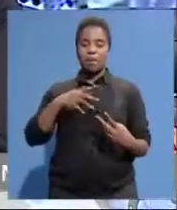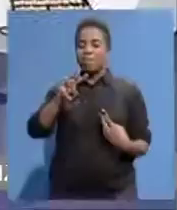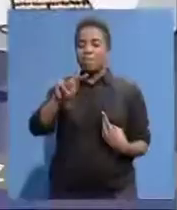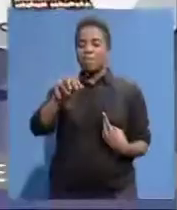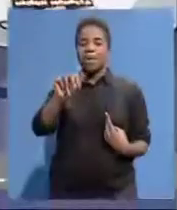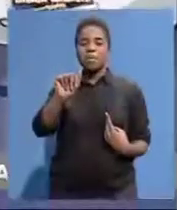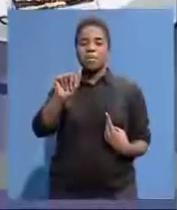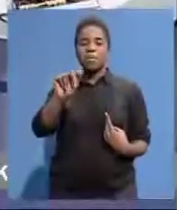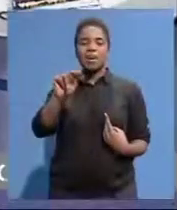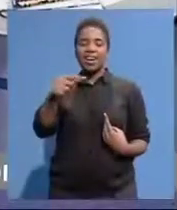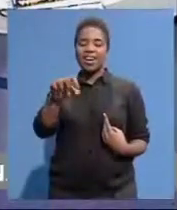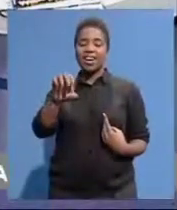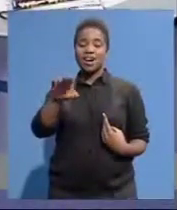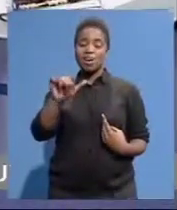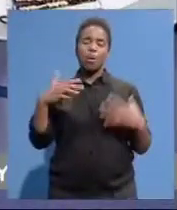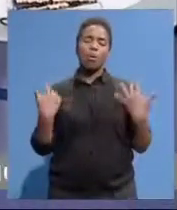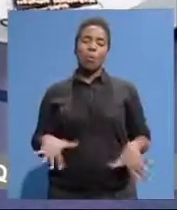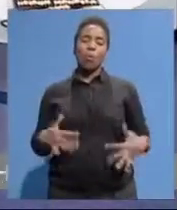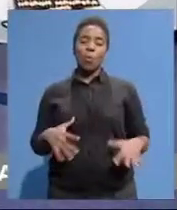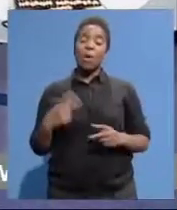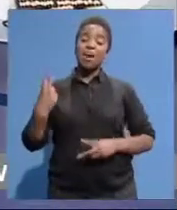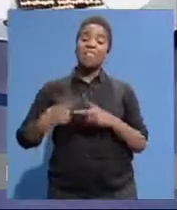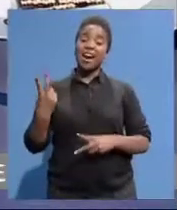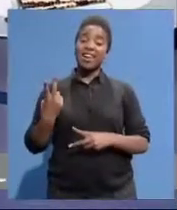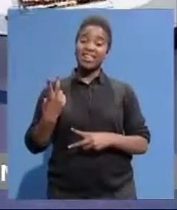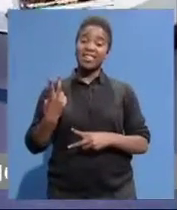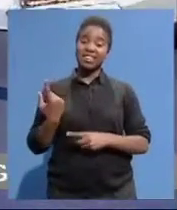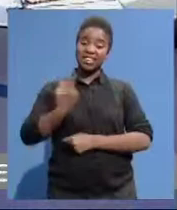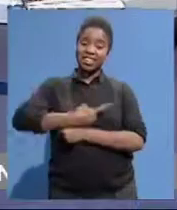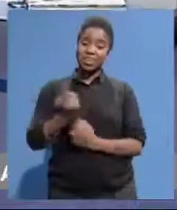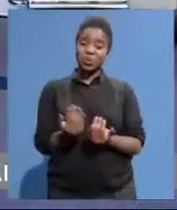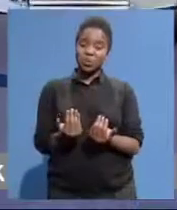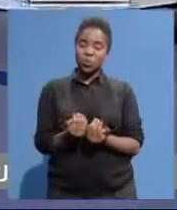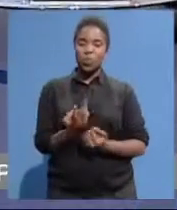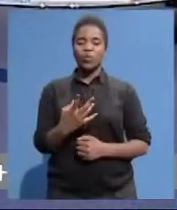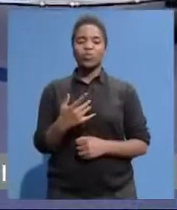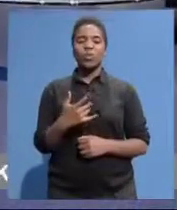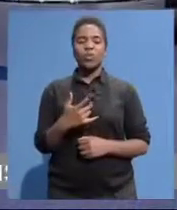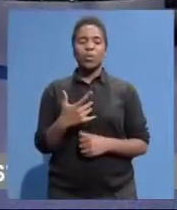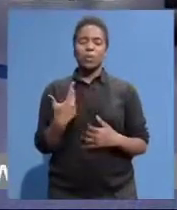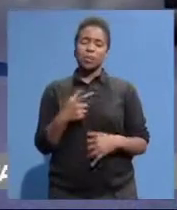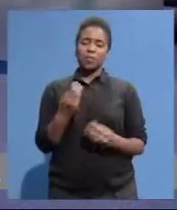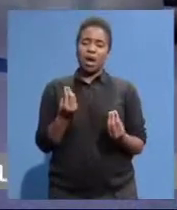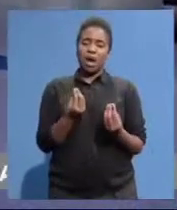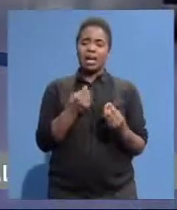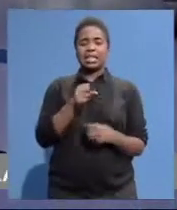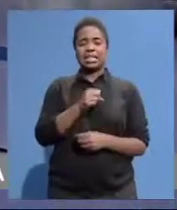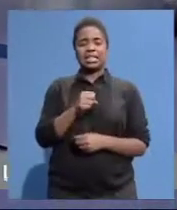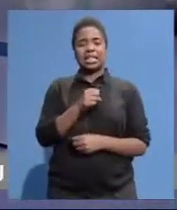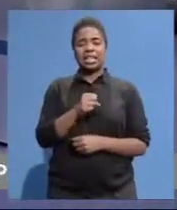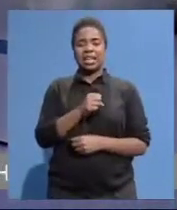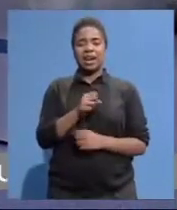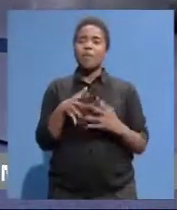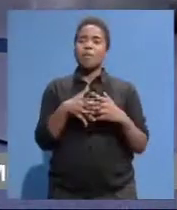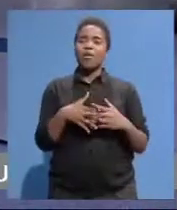just all incredibly amazing. And then the second was opening for Miss Diane Reeves, who is an incredible African-American jazz